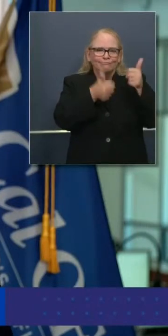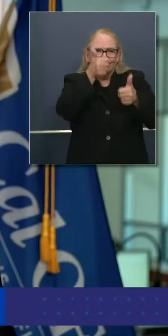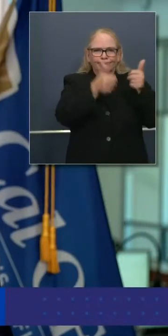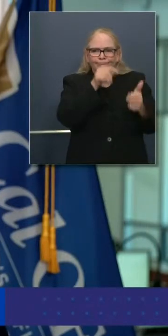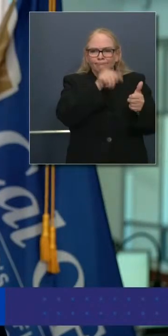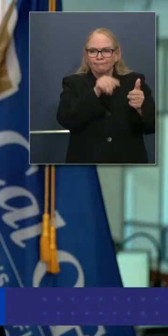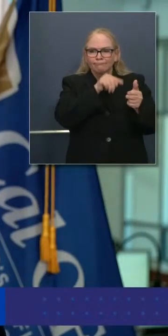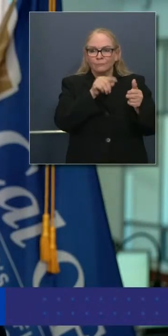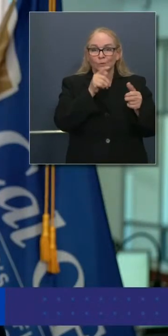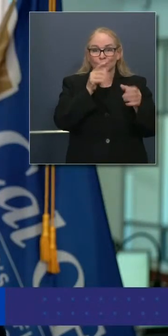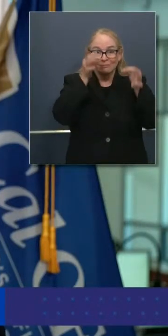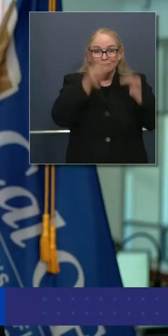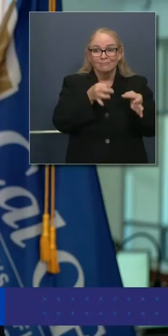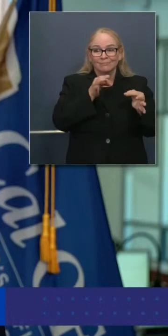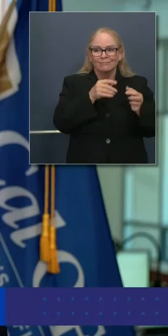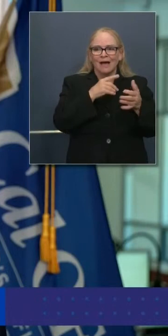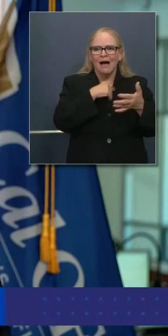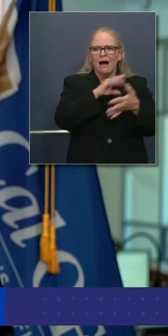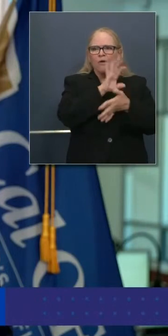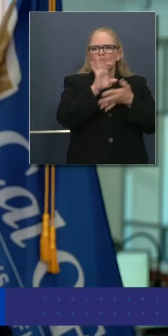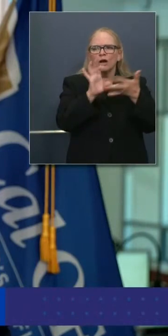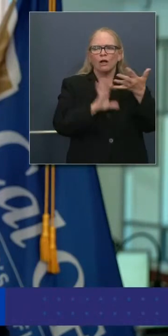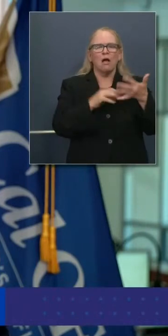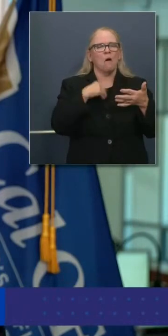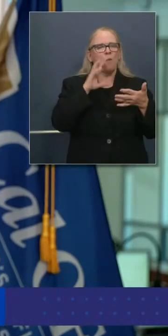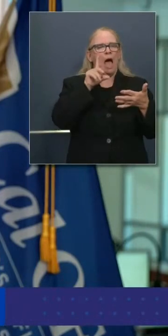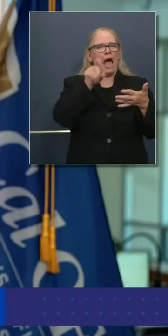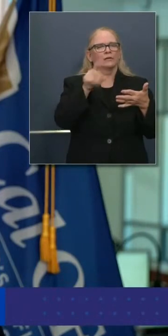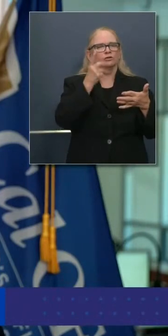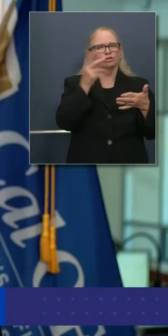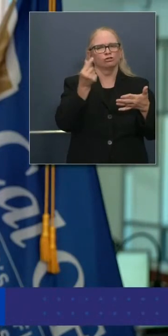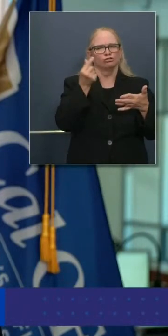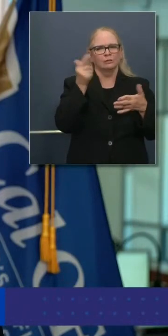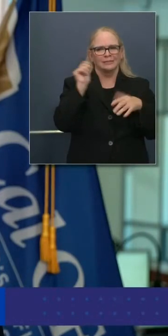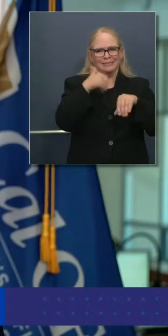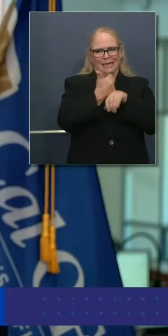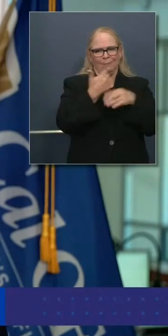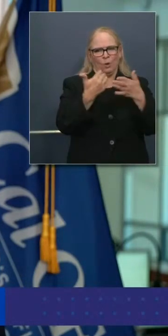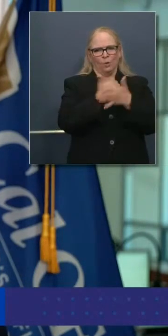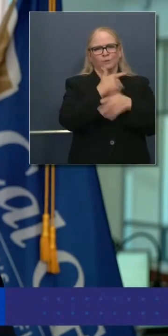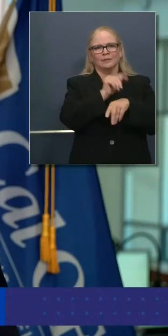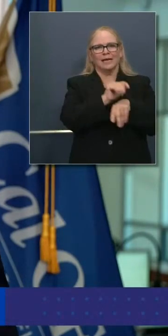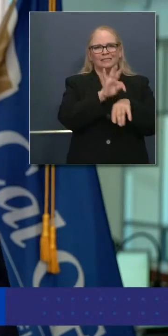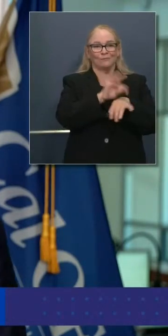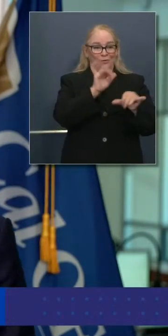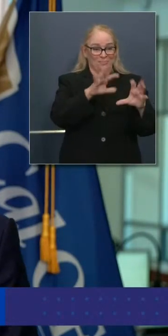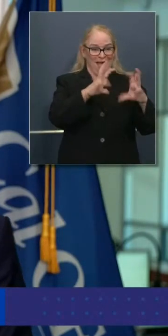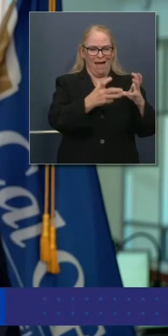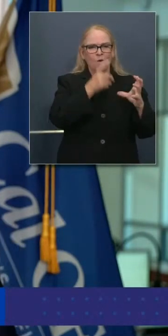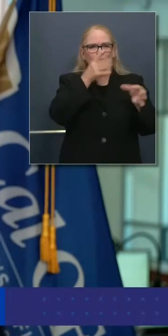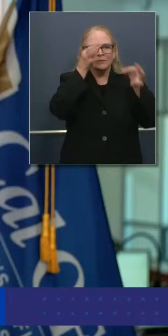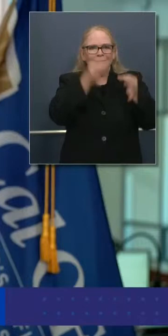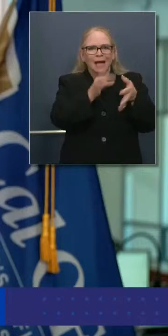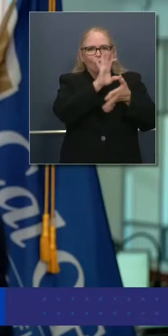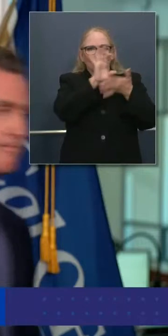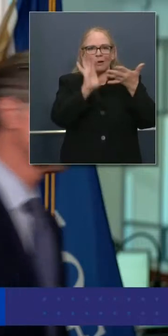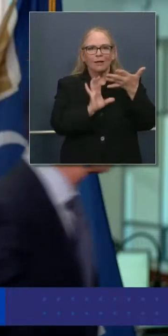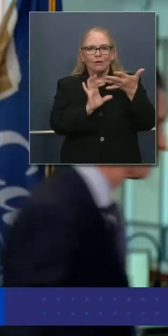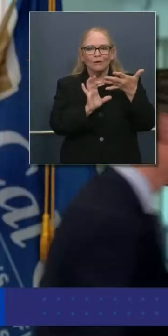ask Dr. Galley, who convened that new task force and is leading this effort, to ask that or answer that more